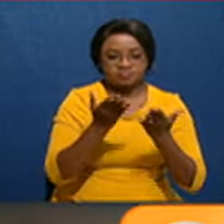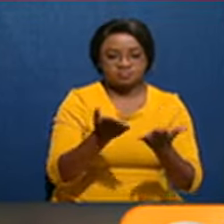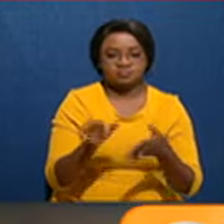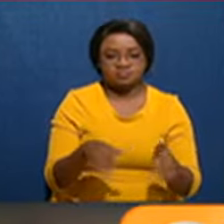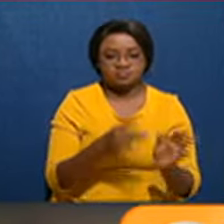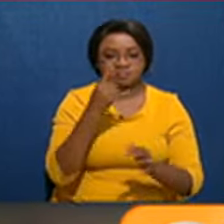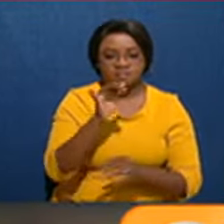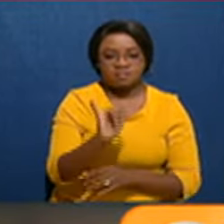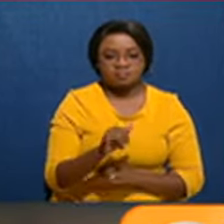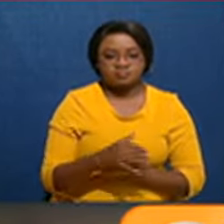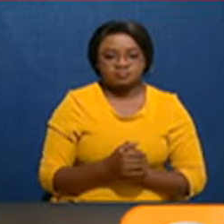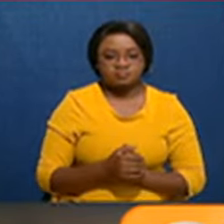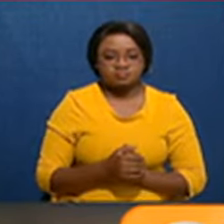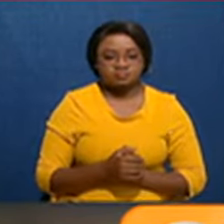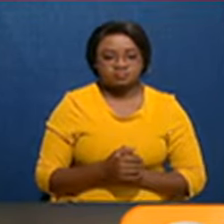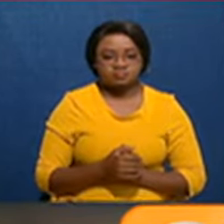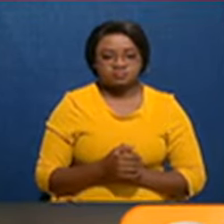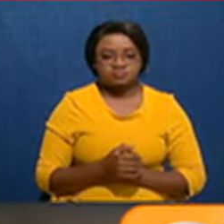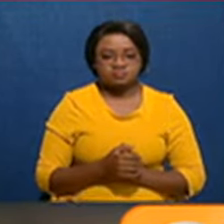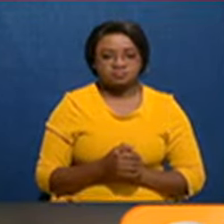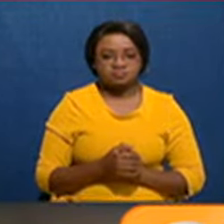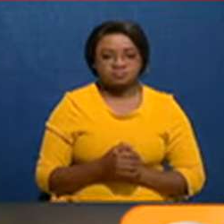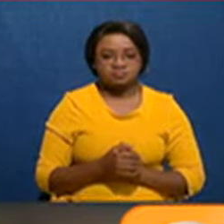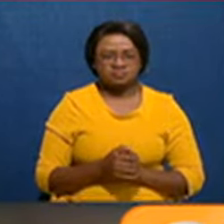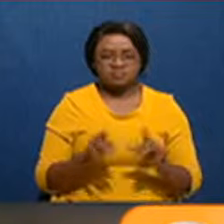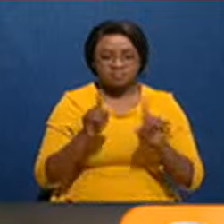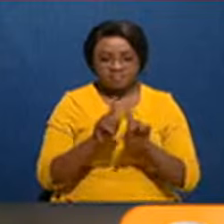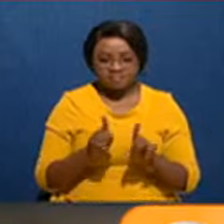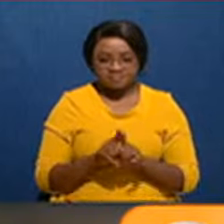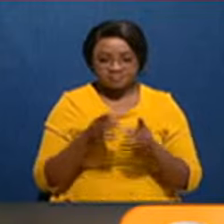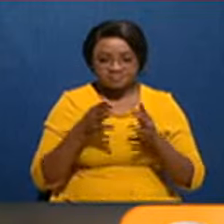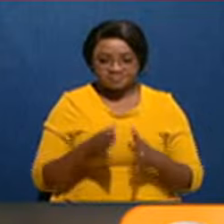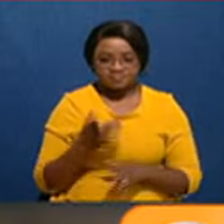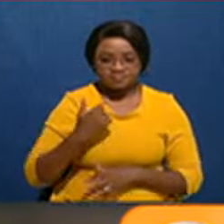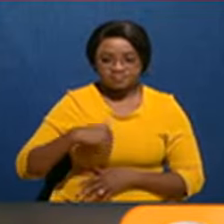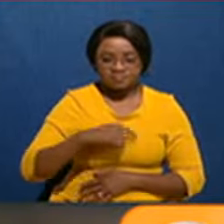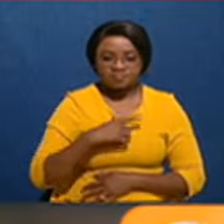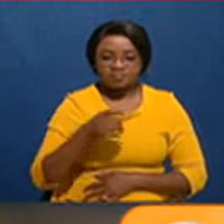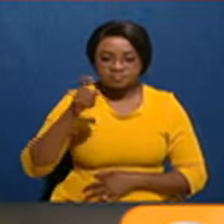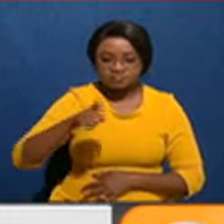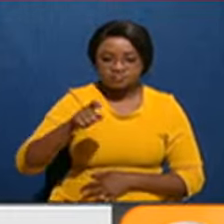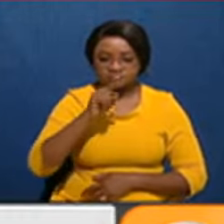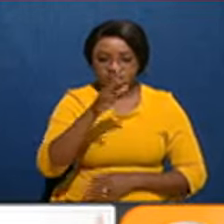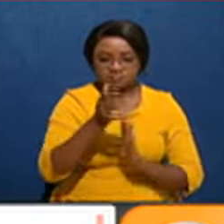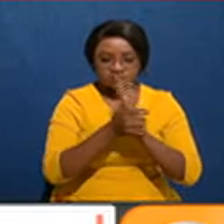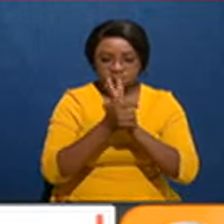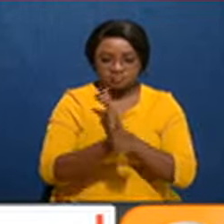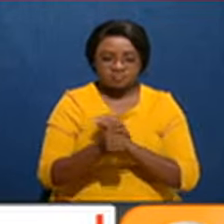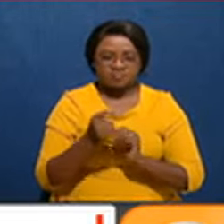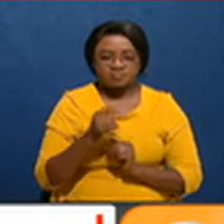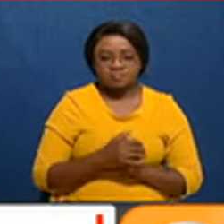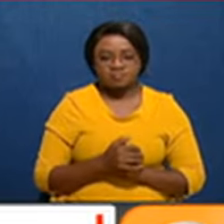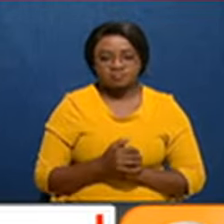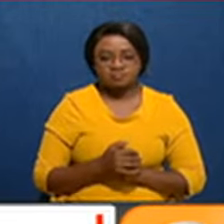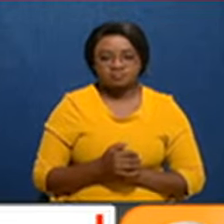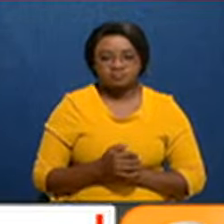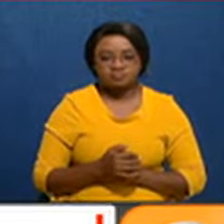For the seasoned engineers, we are now, we need your expertise. You have built this country, we need your